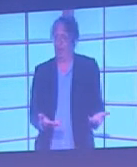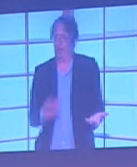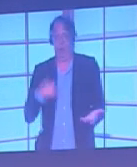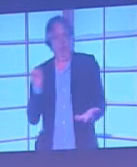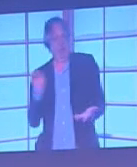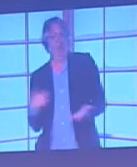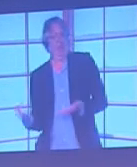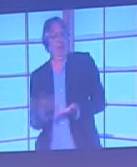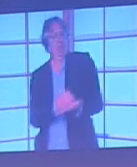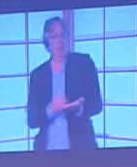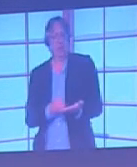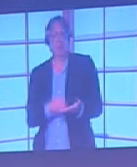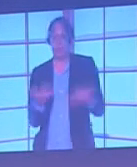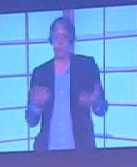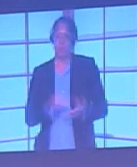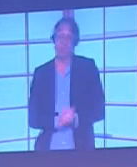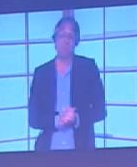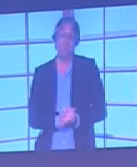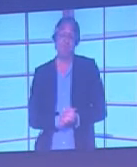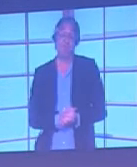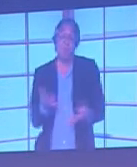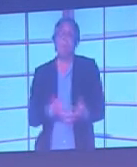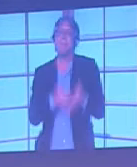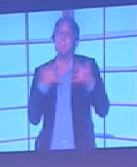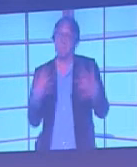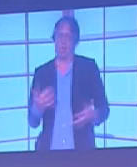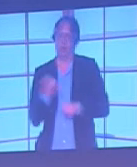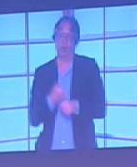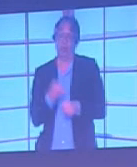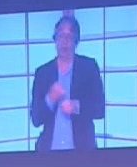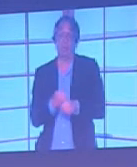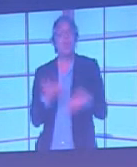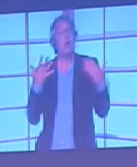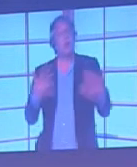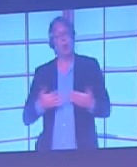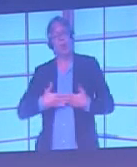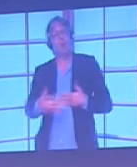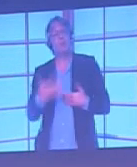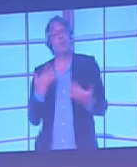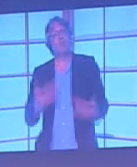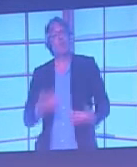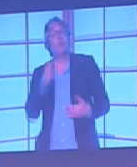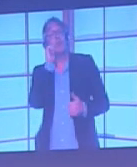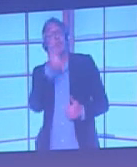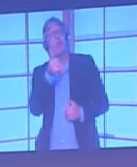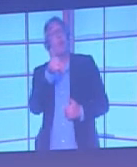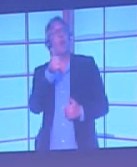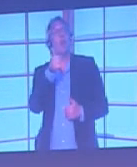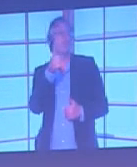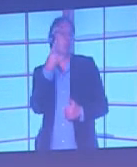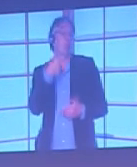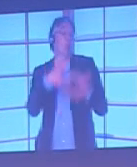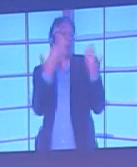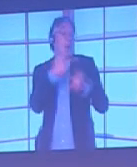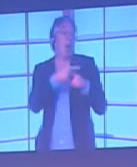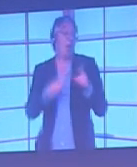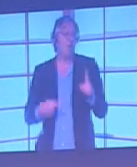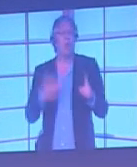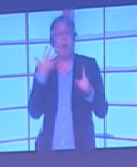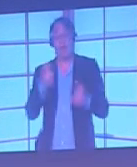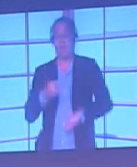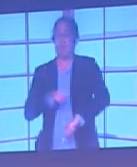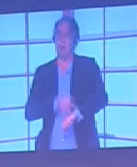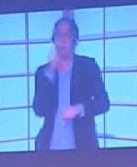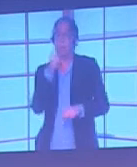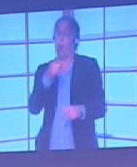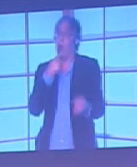us. We have an exciting and full agenda over the next day and a half, with plenty of opportunities for questions, debate,